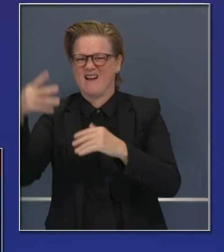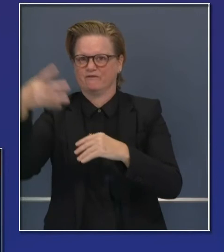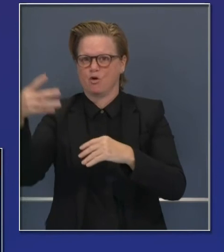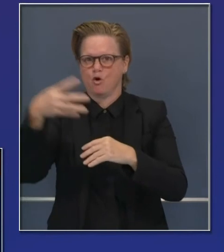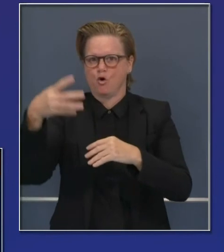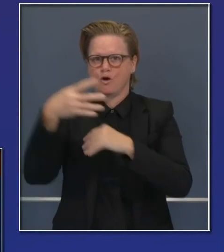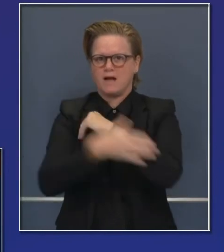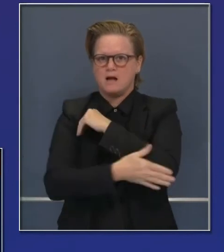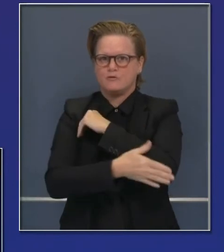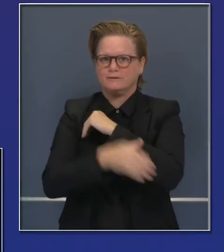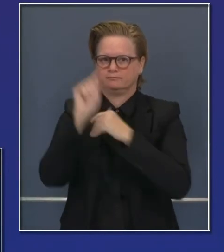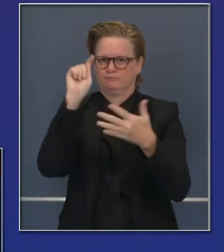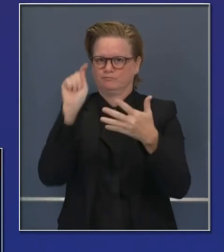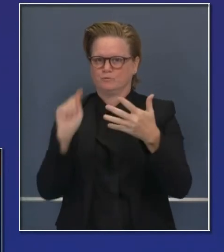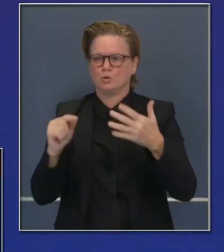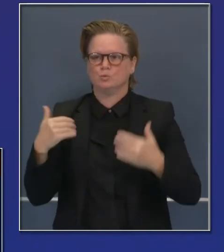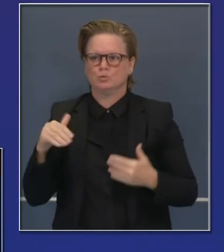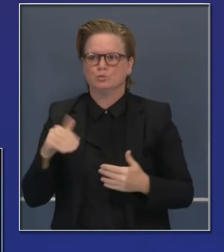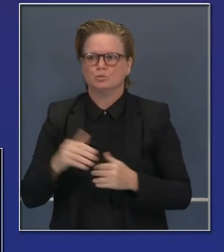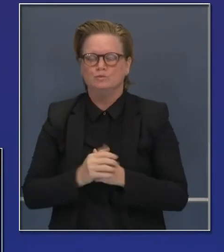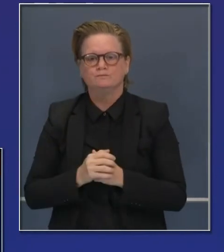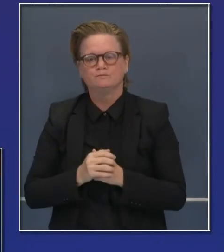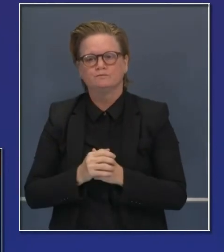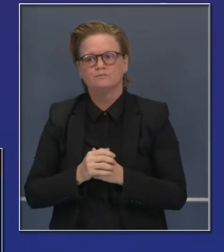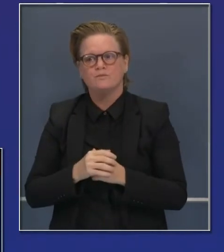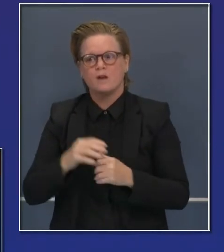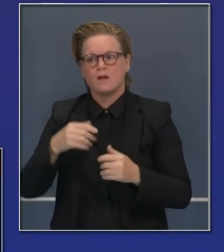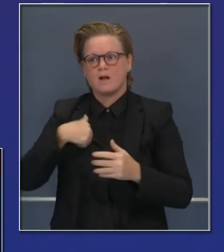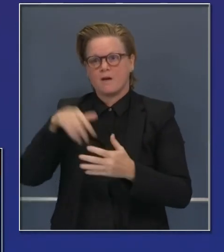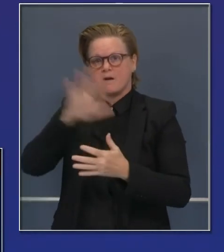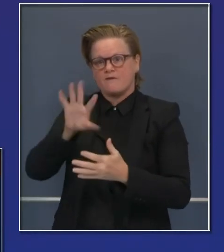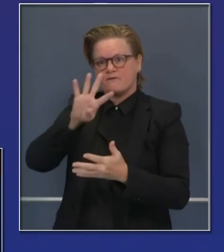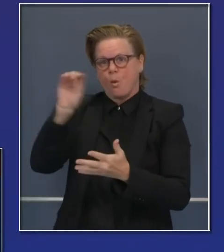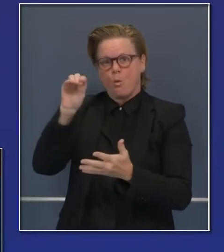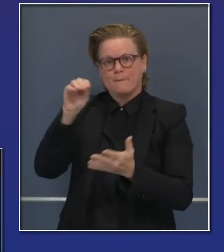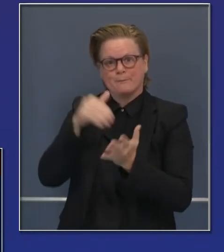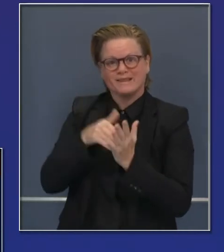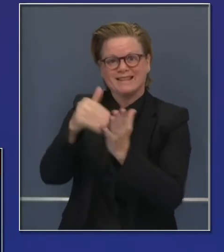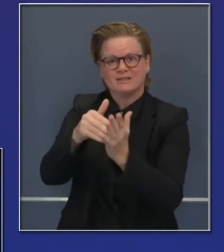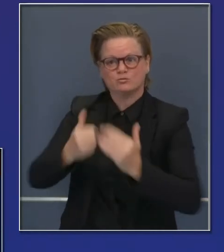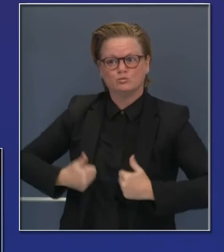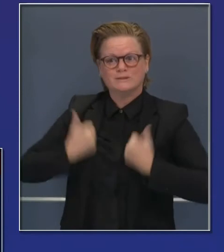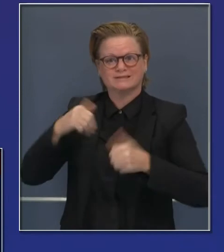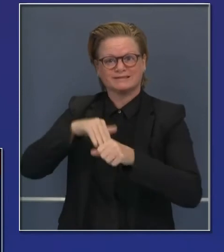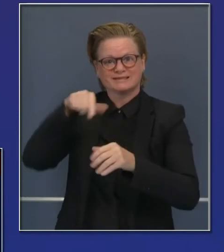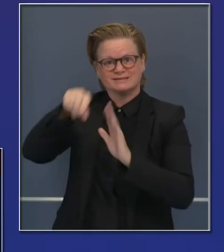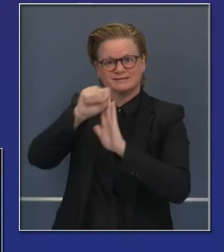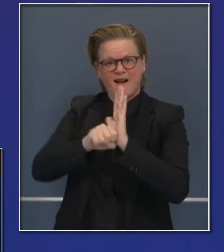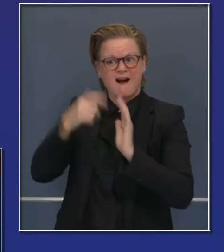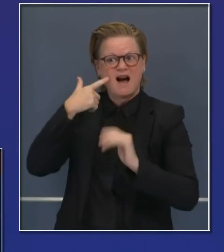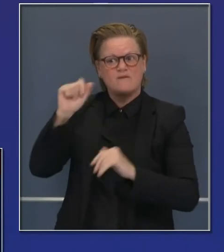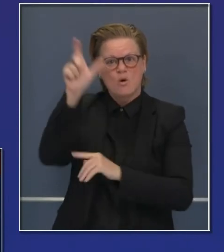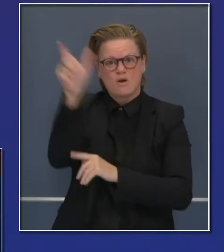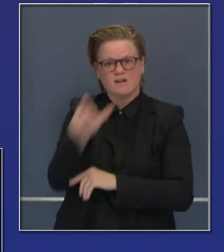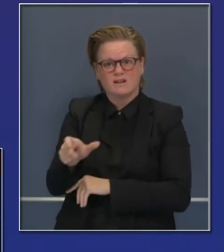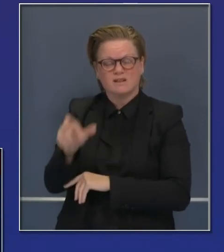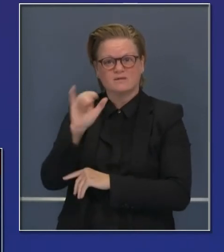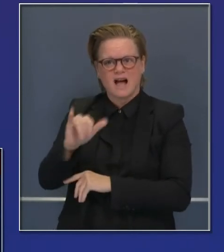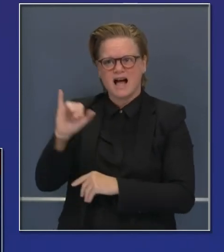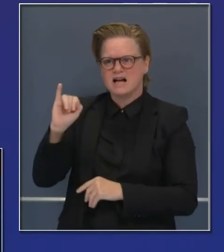reside, 40 million of us. The ICU capacity in all of these regions by the end of this month will drop,